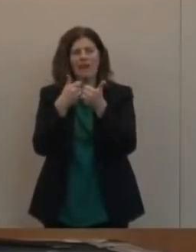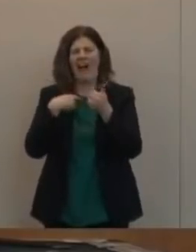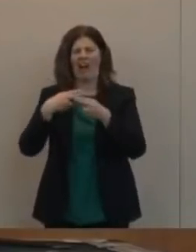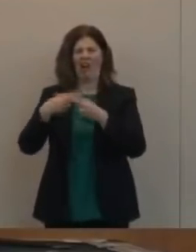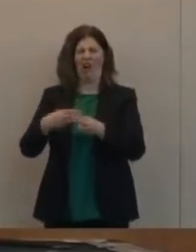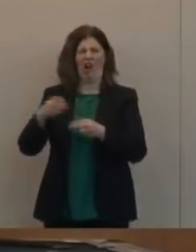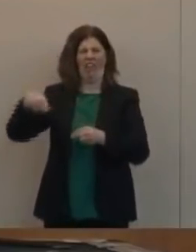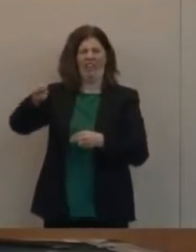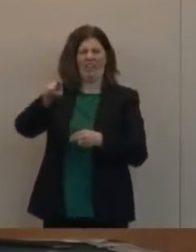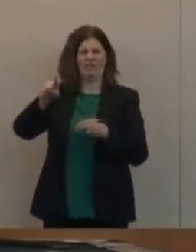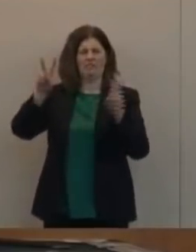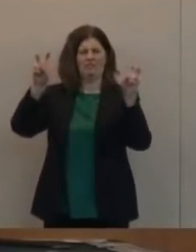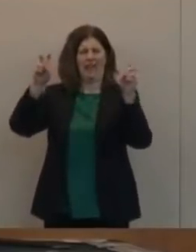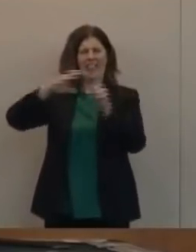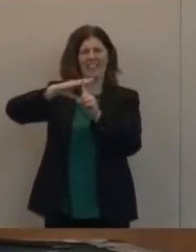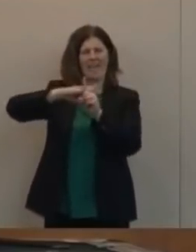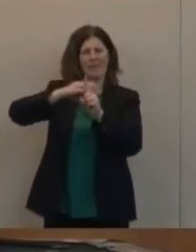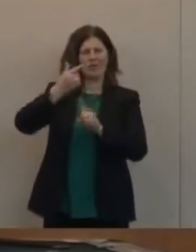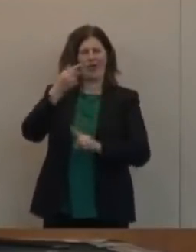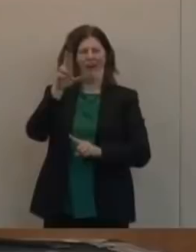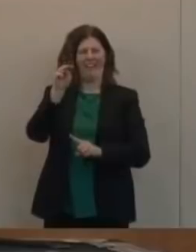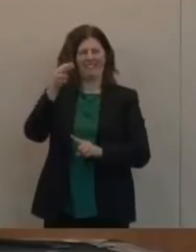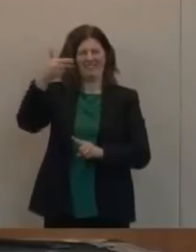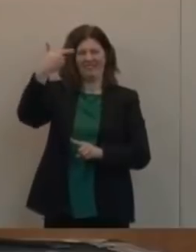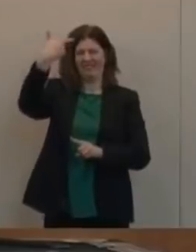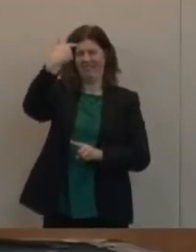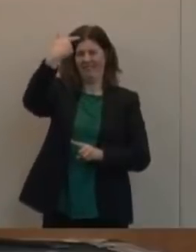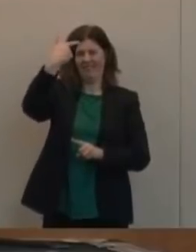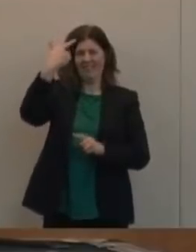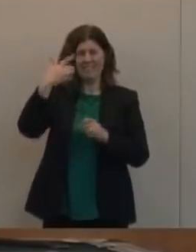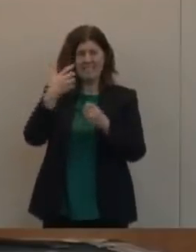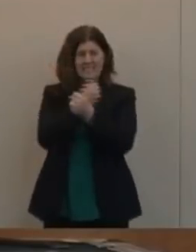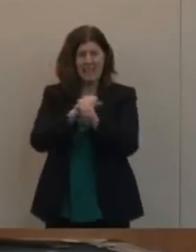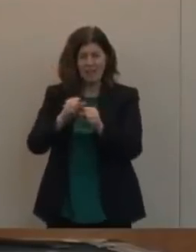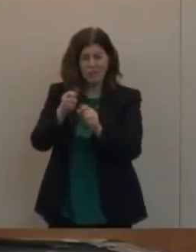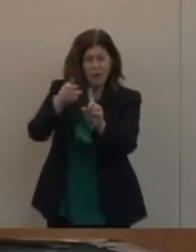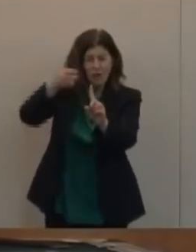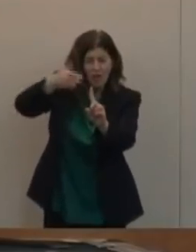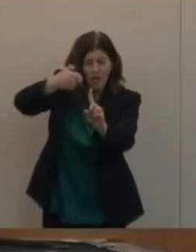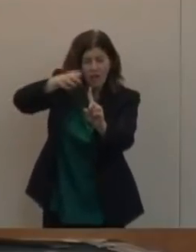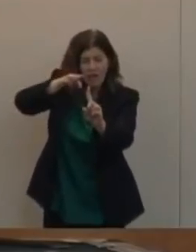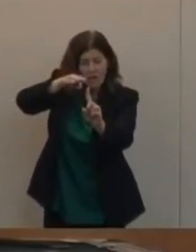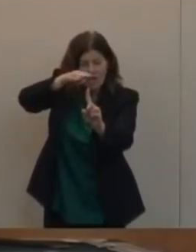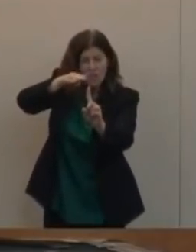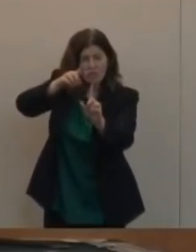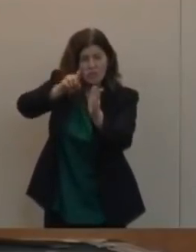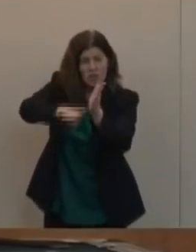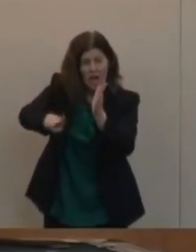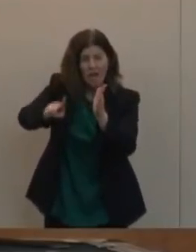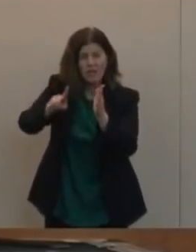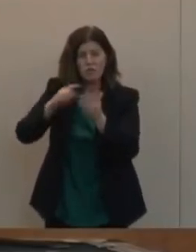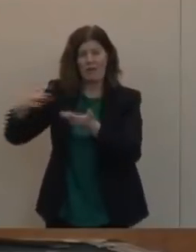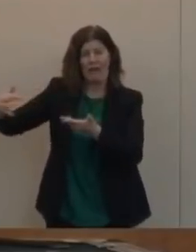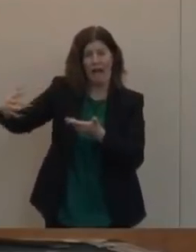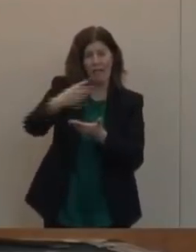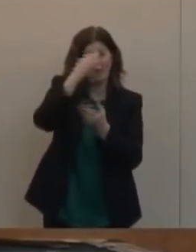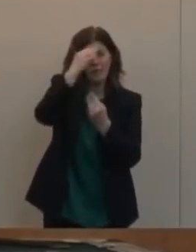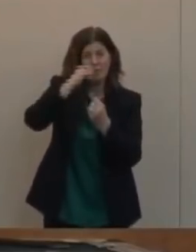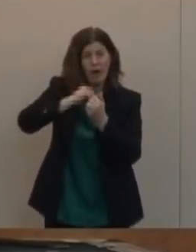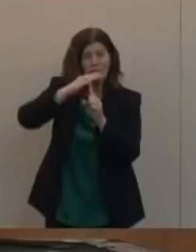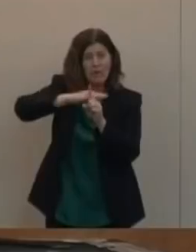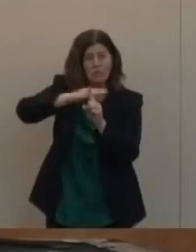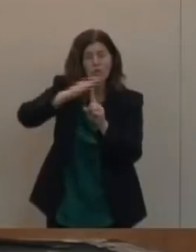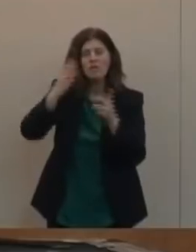them, the temperature guns, so that you can do that at a safe distance with personnel who can gather that information. We've